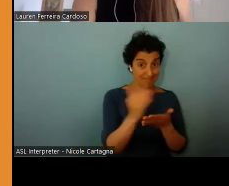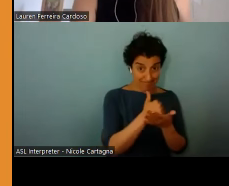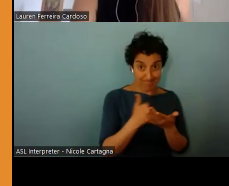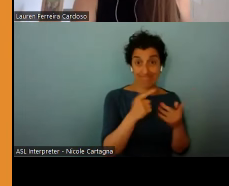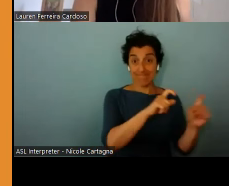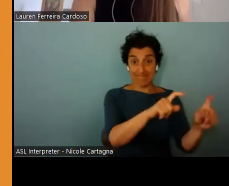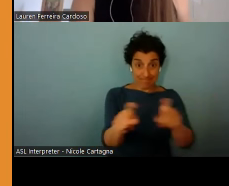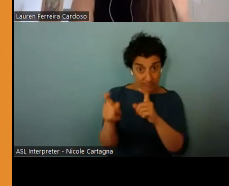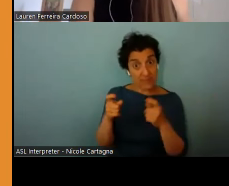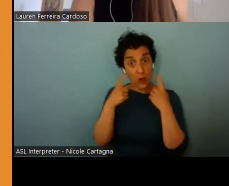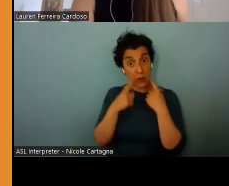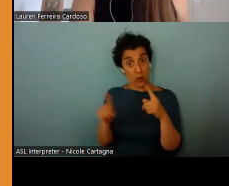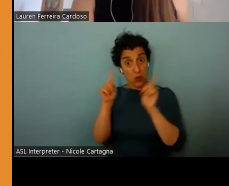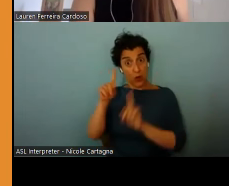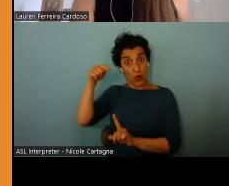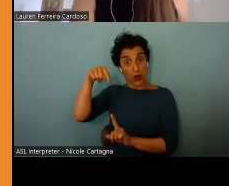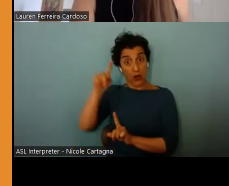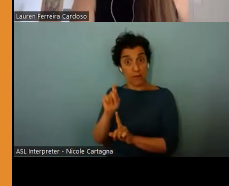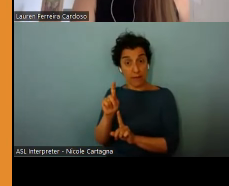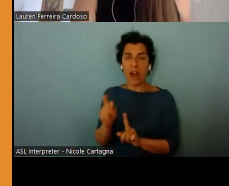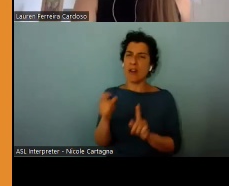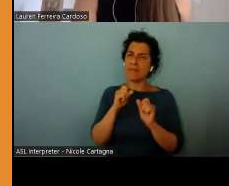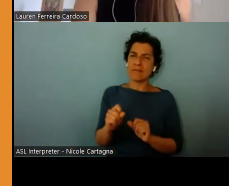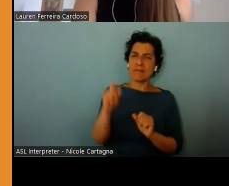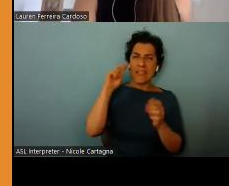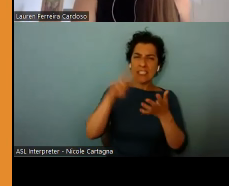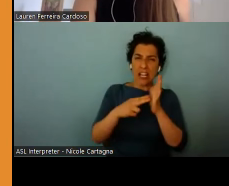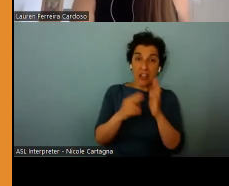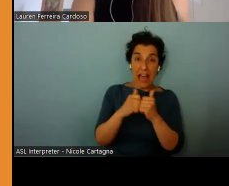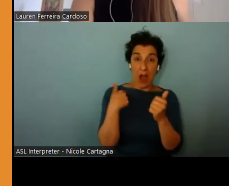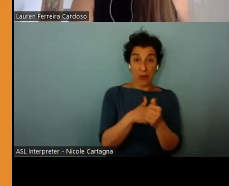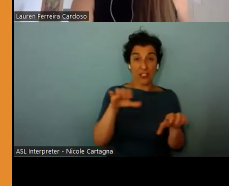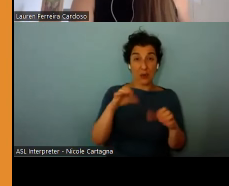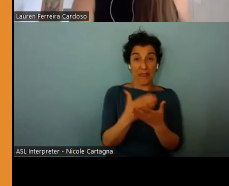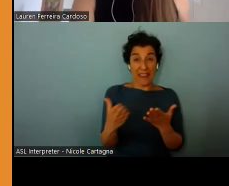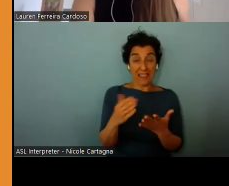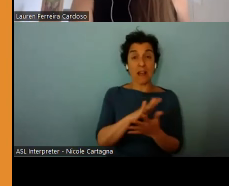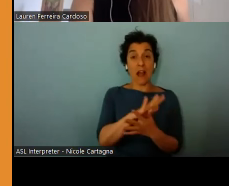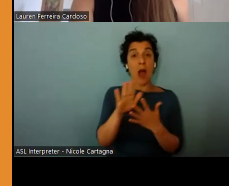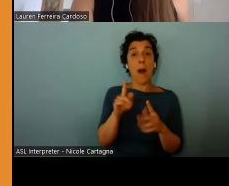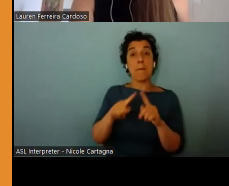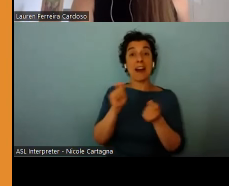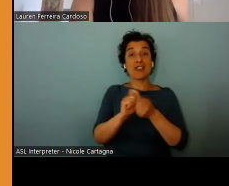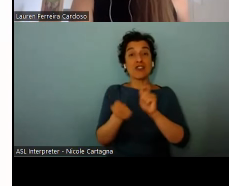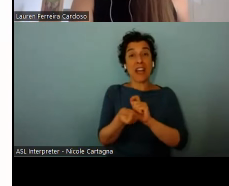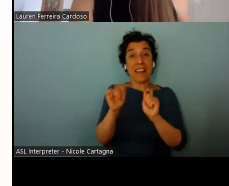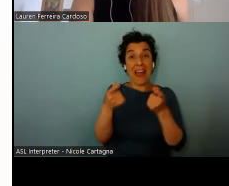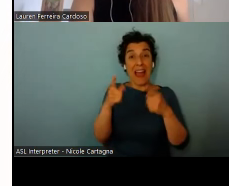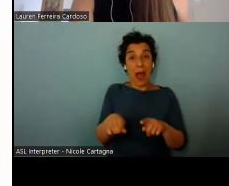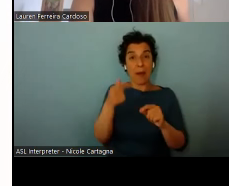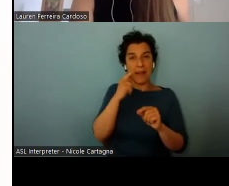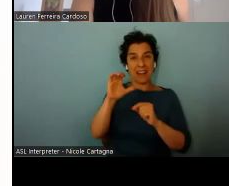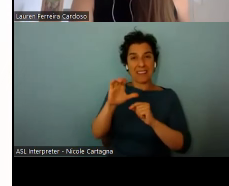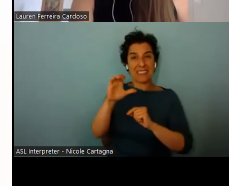we were very intentional and thoughtful about how we did things, but really, what can we say about the change that's happened because of CCIS? And